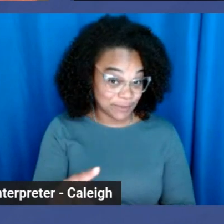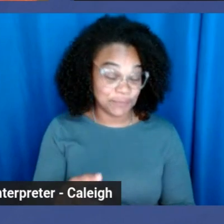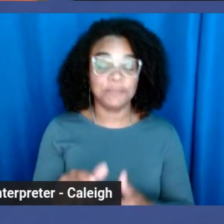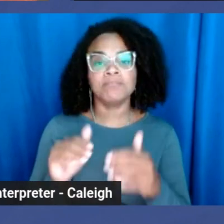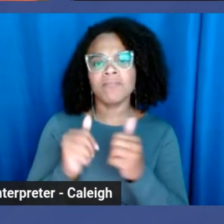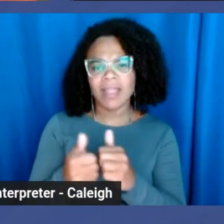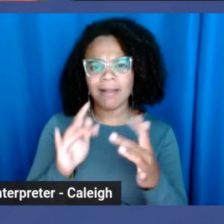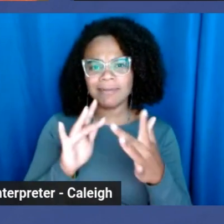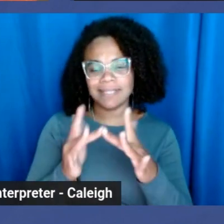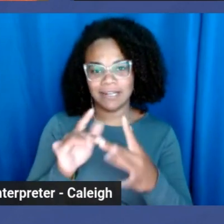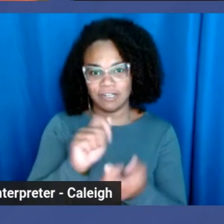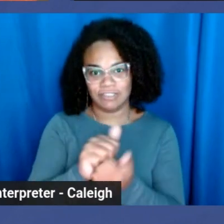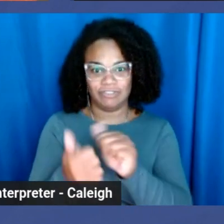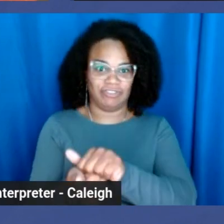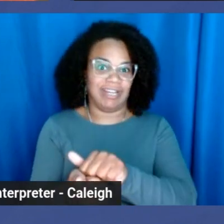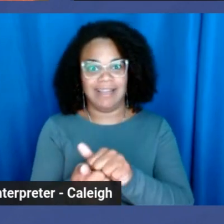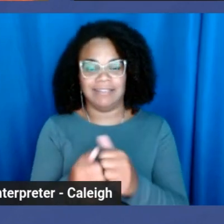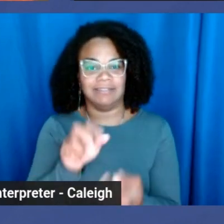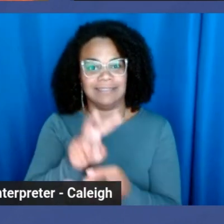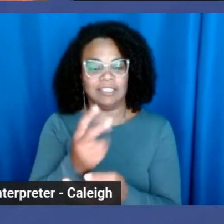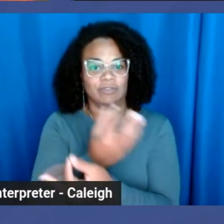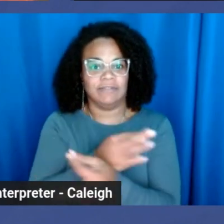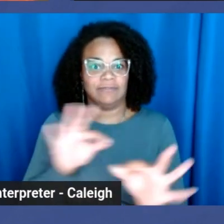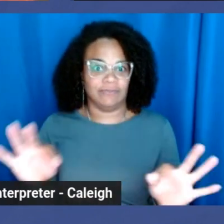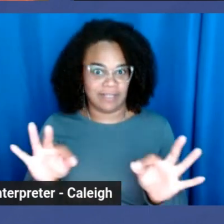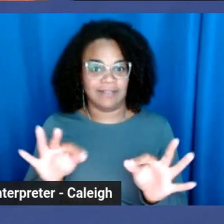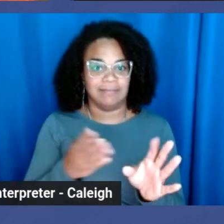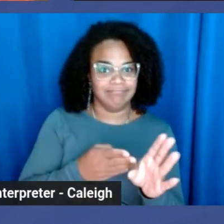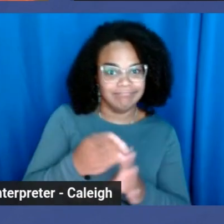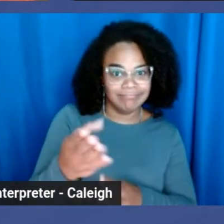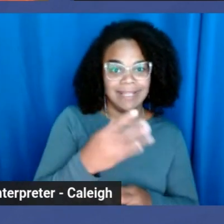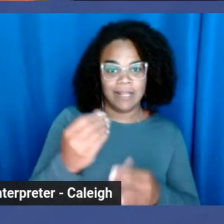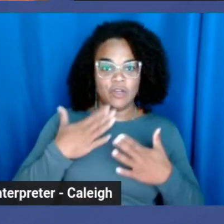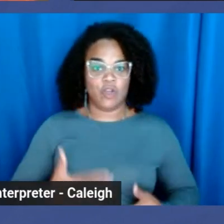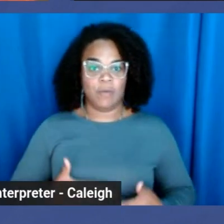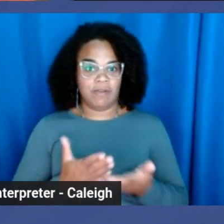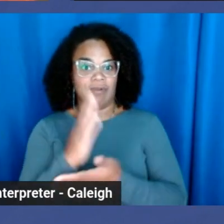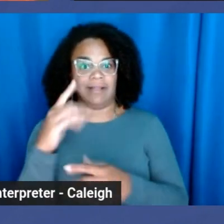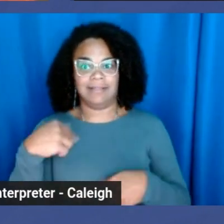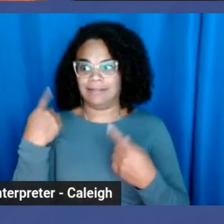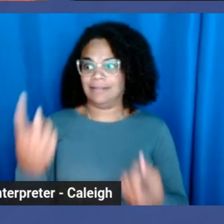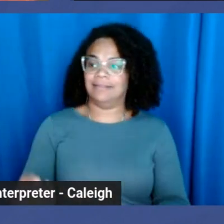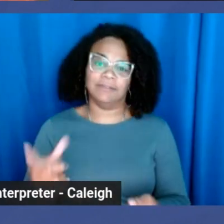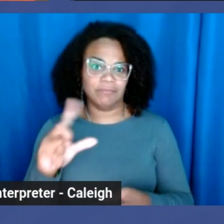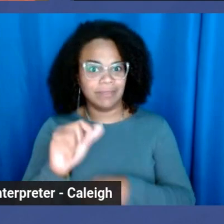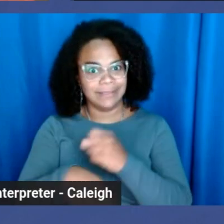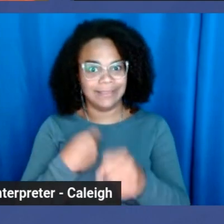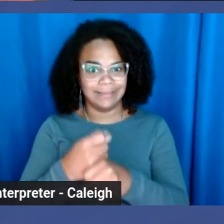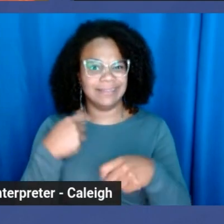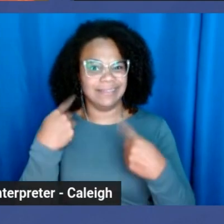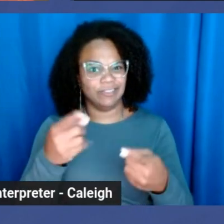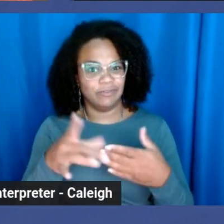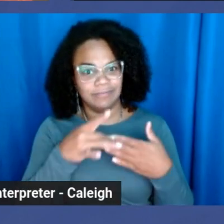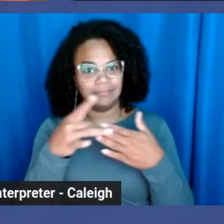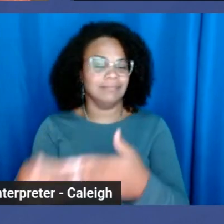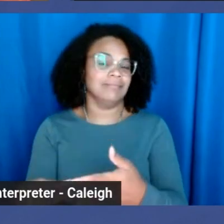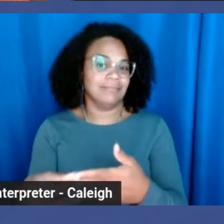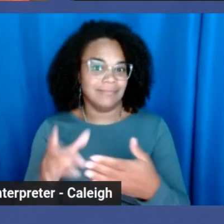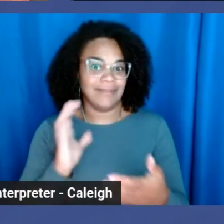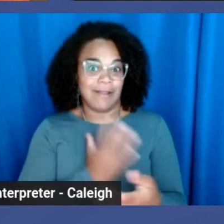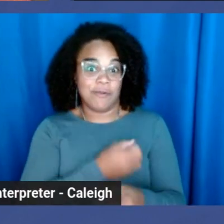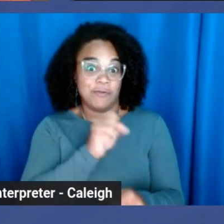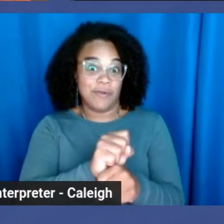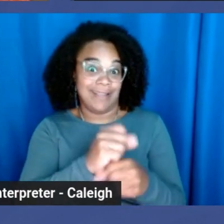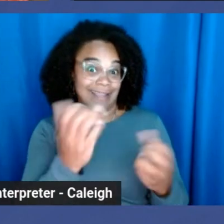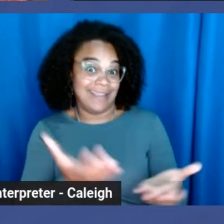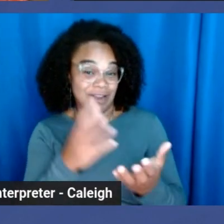the internet changed the landscape of sexual freedom and human rights over the past 2 decades since you've been heading up here our work here at